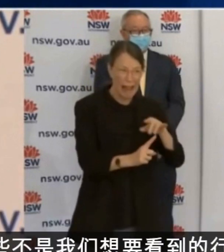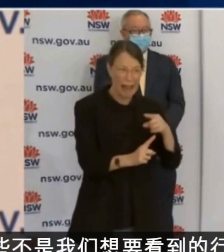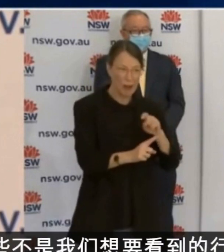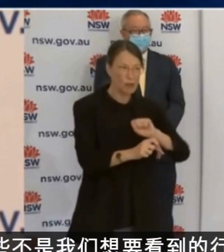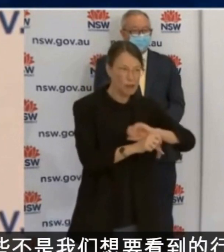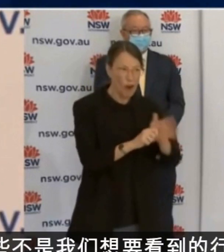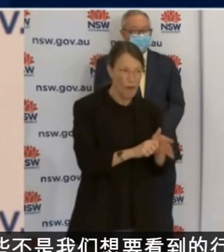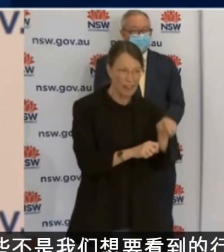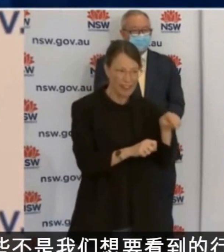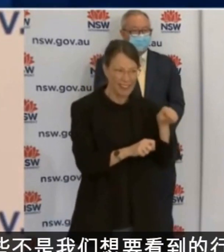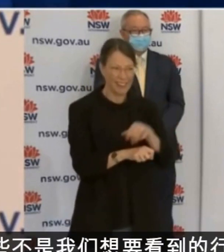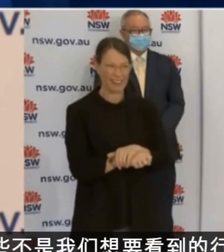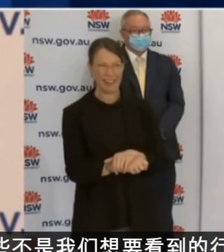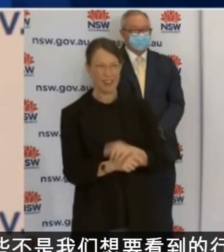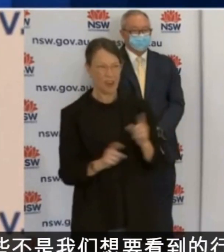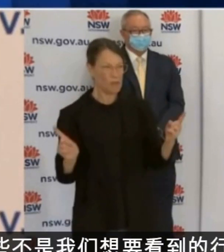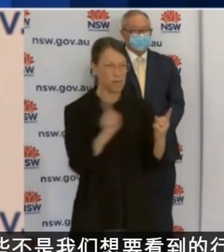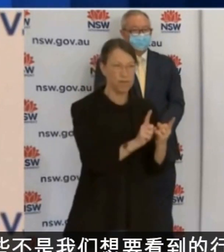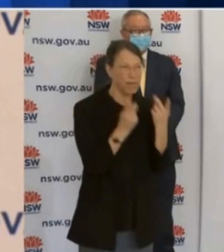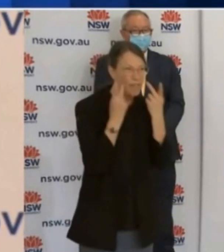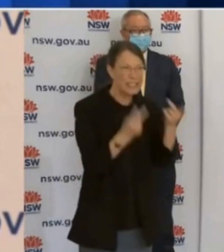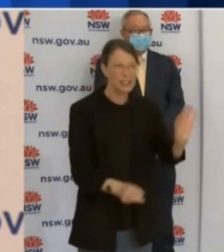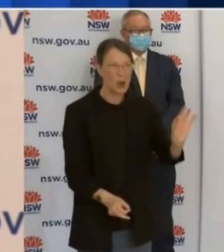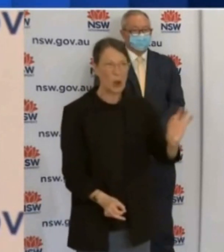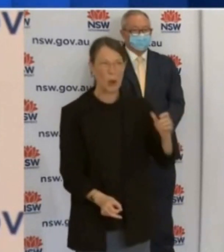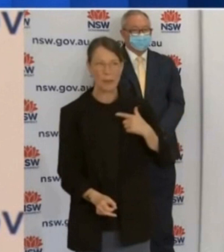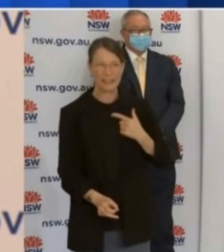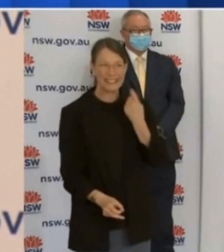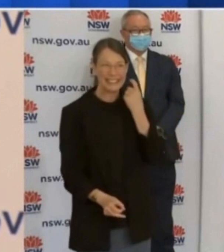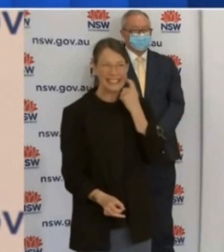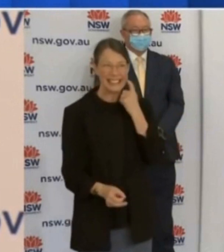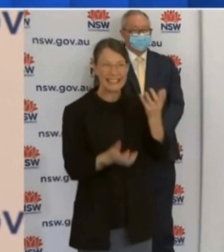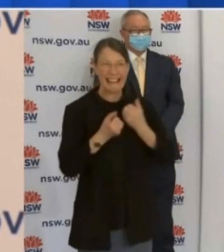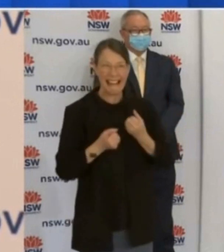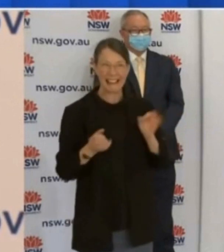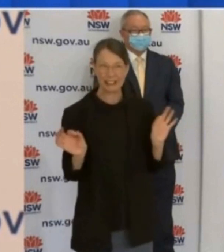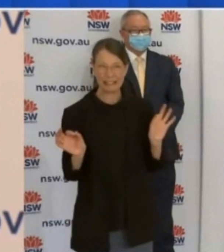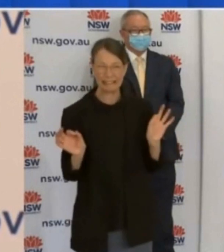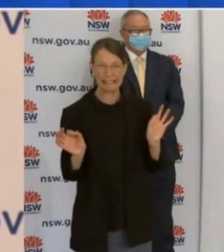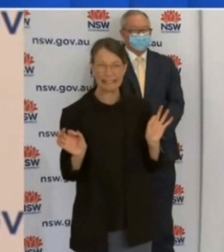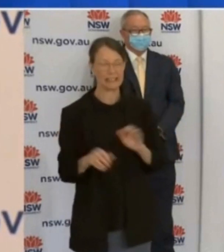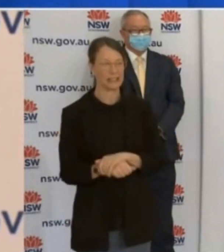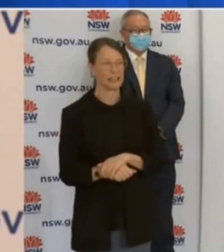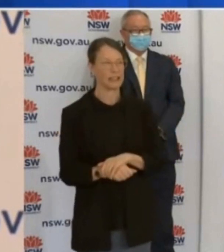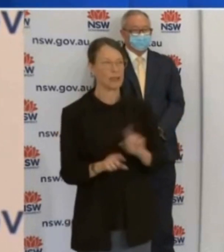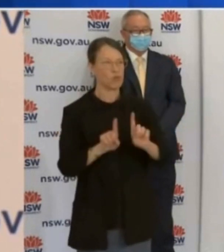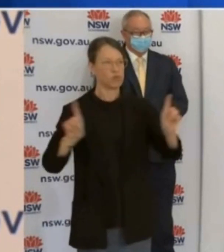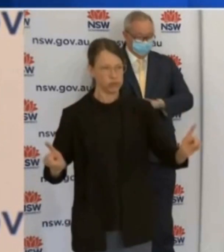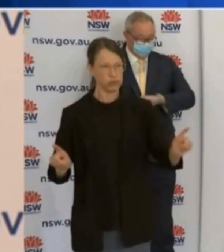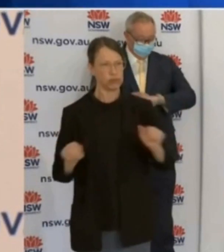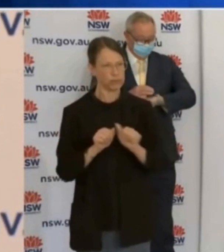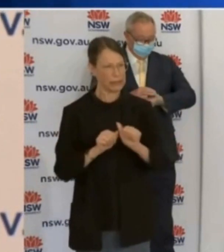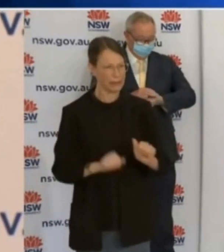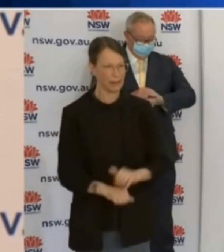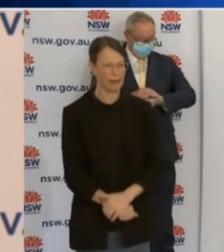a virus as transmissible as COVID. So for me, decreasing mobility, decreasing the